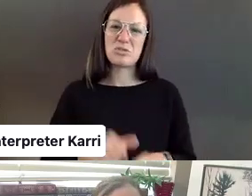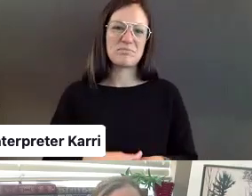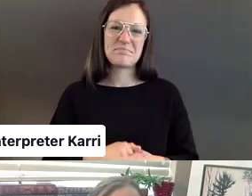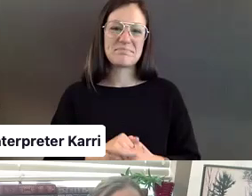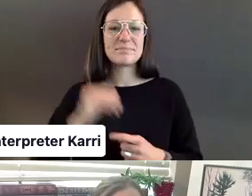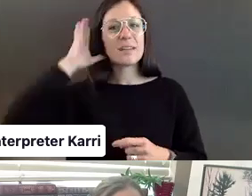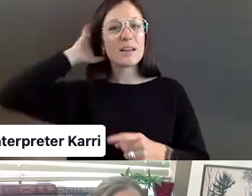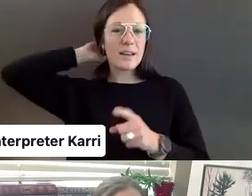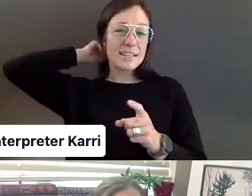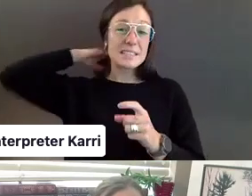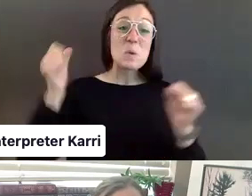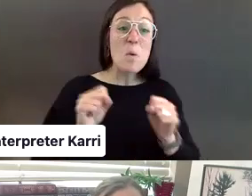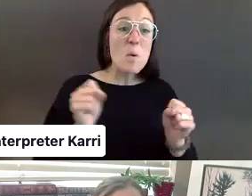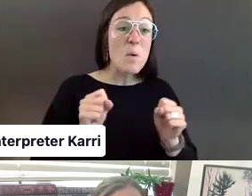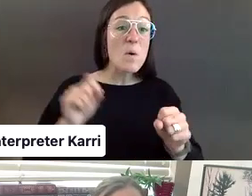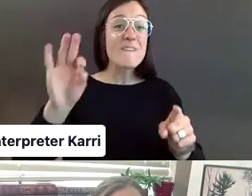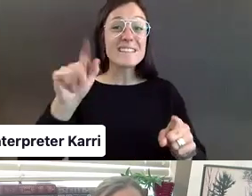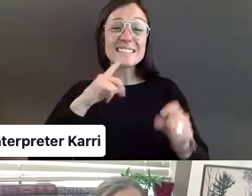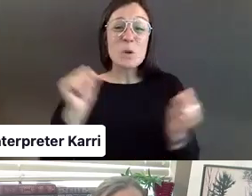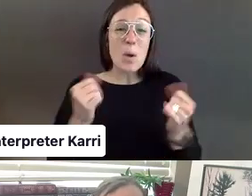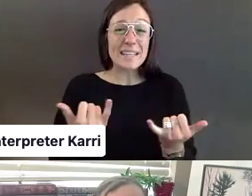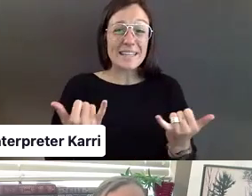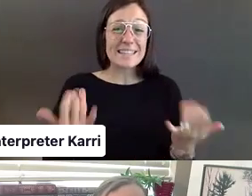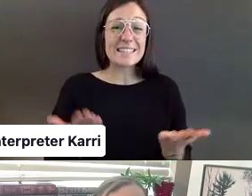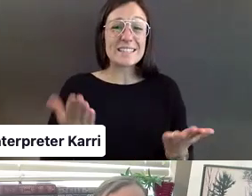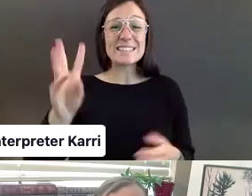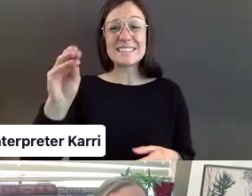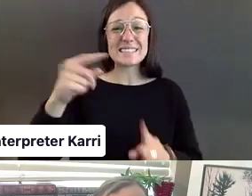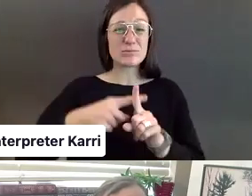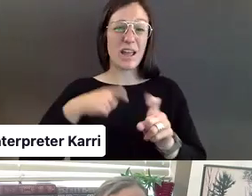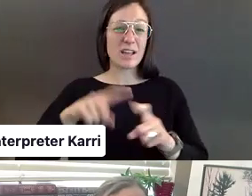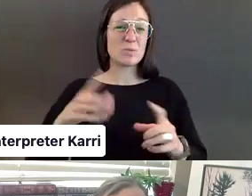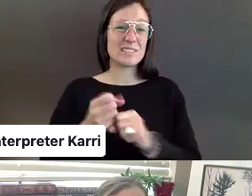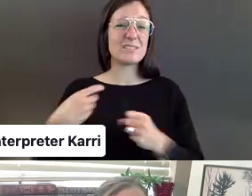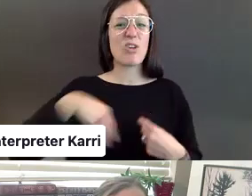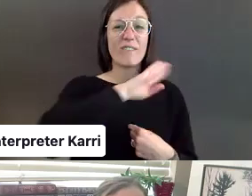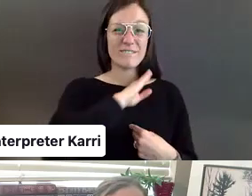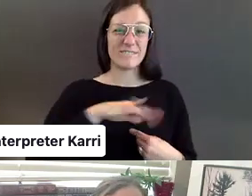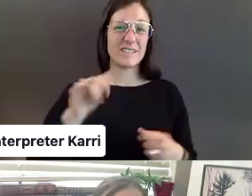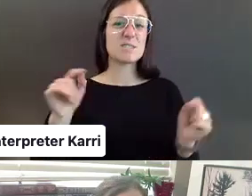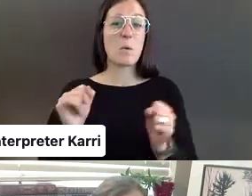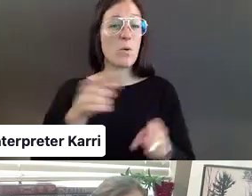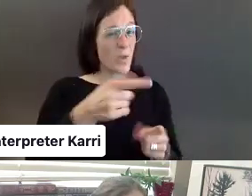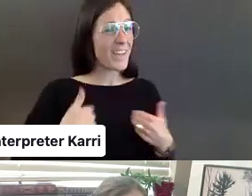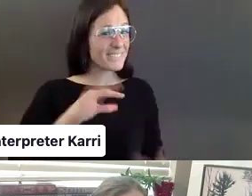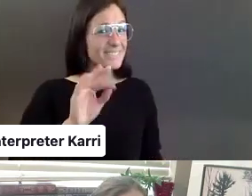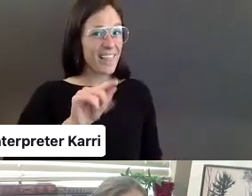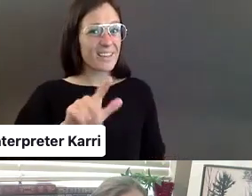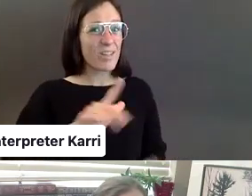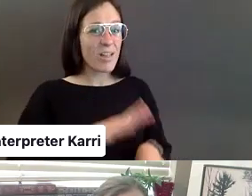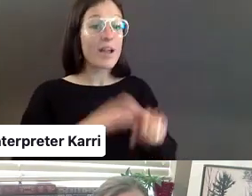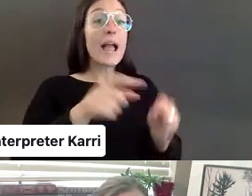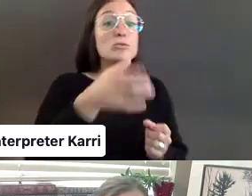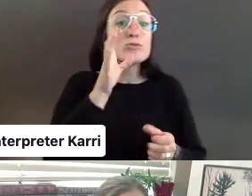It's Okay, cold so- here. It's like 60 degrees here. I had to break out like a scarf. It's The not flannel. okay here. Could you also drink a